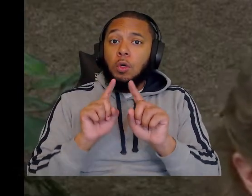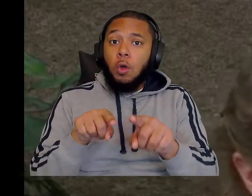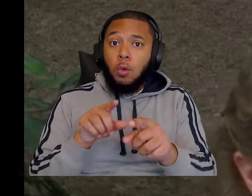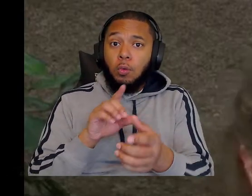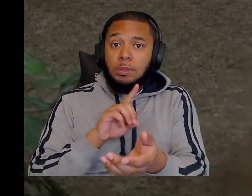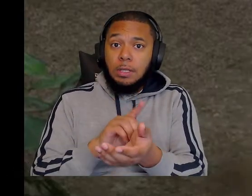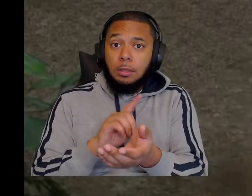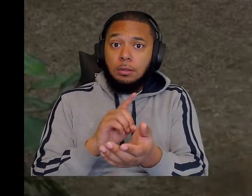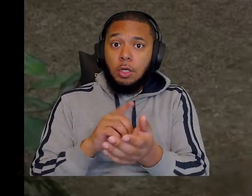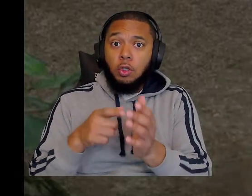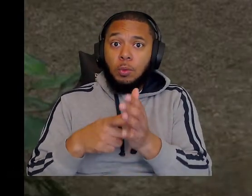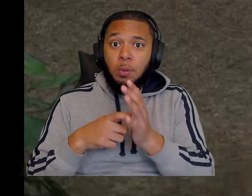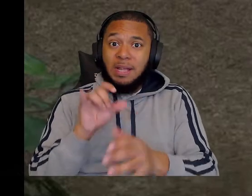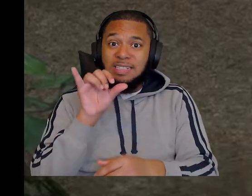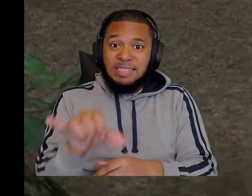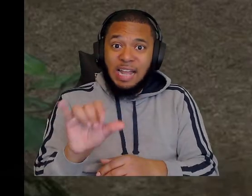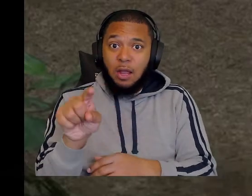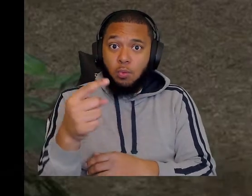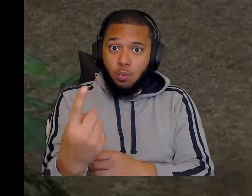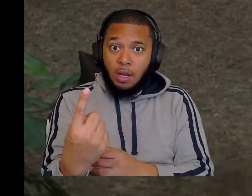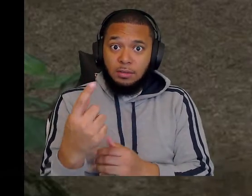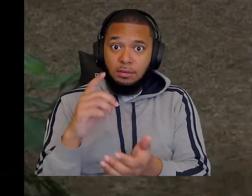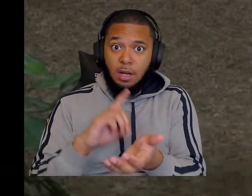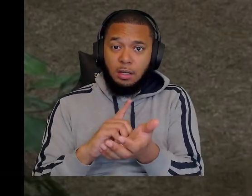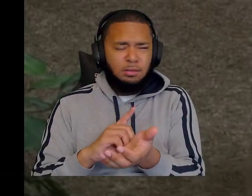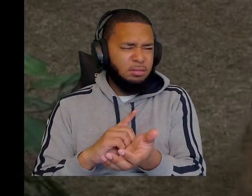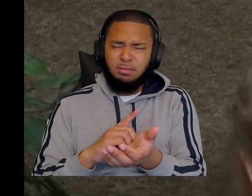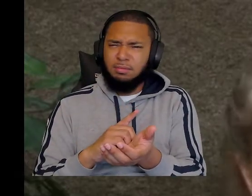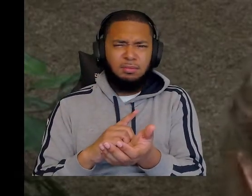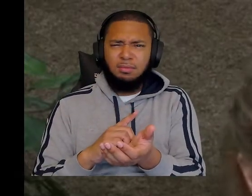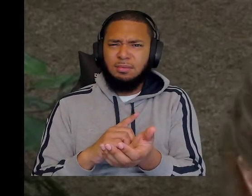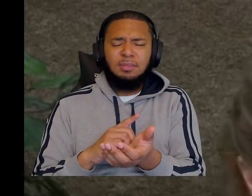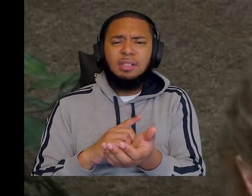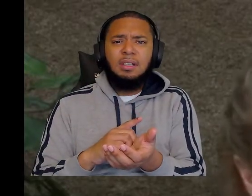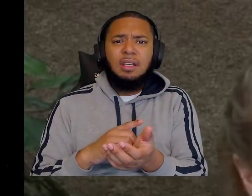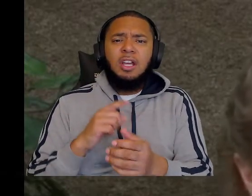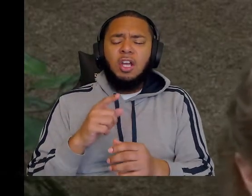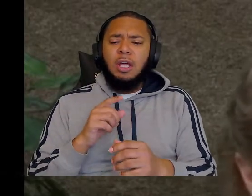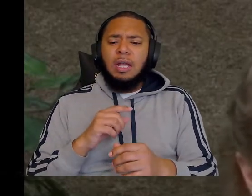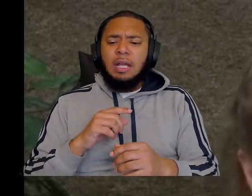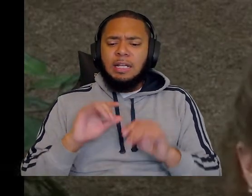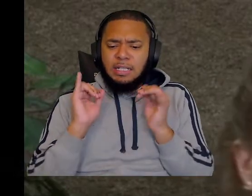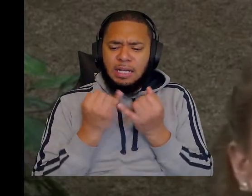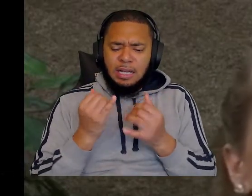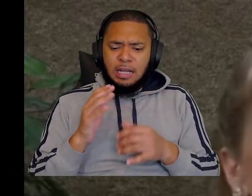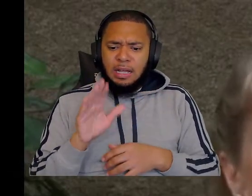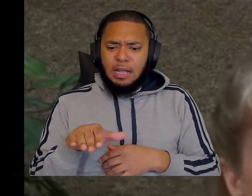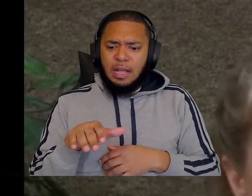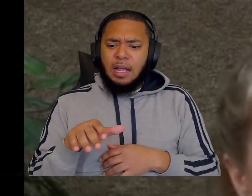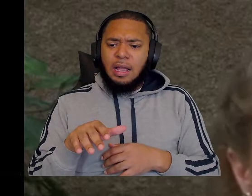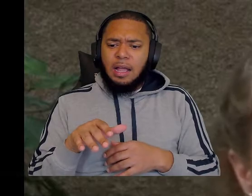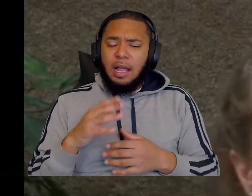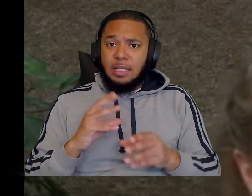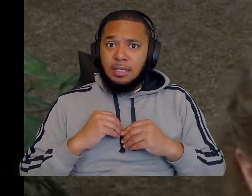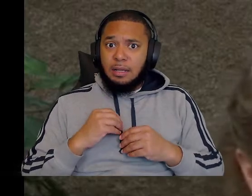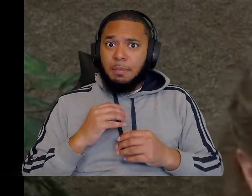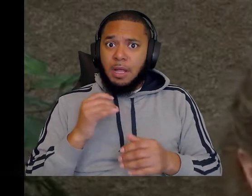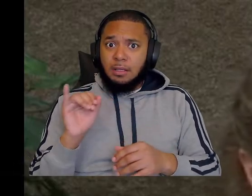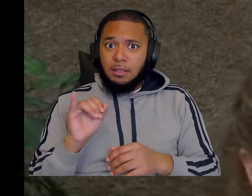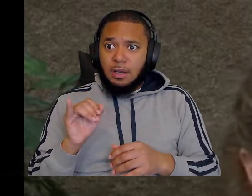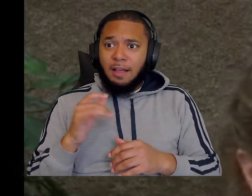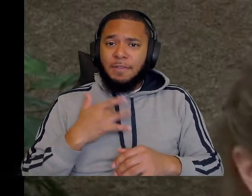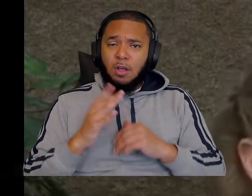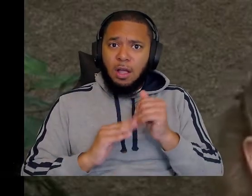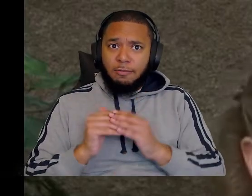these questions. Did I feel comfortable with this doctor? Does this doctor feel like it suits my needs? Am I able to communicate well with this